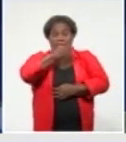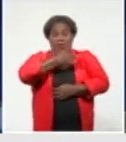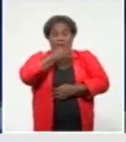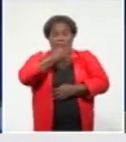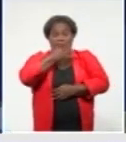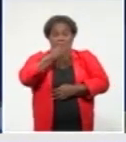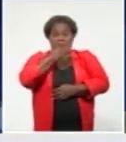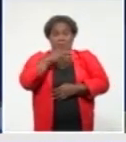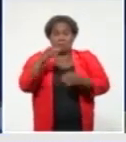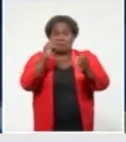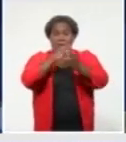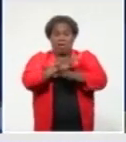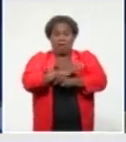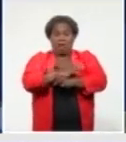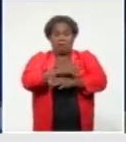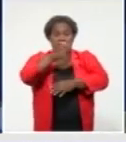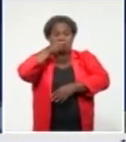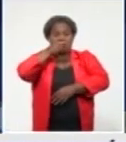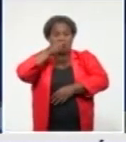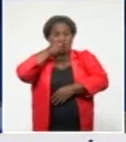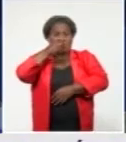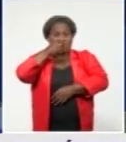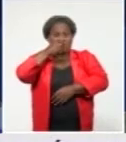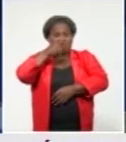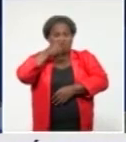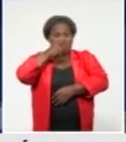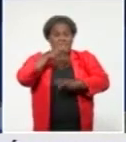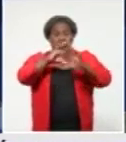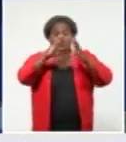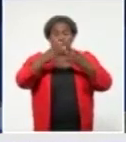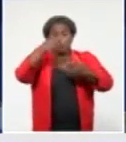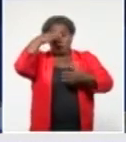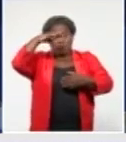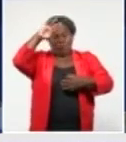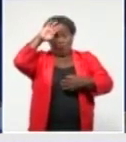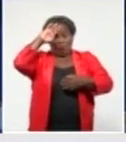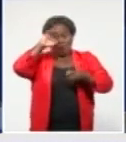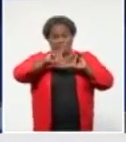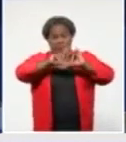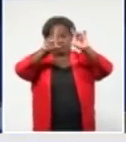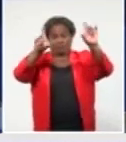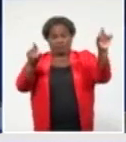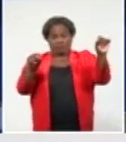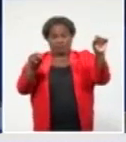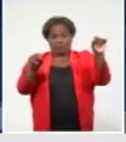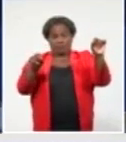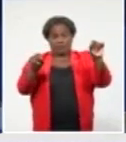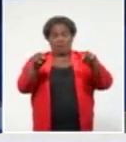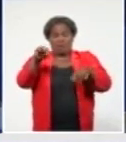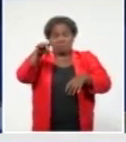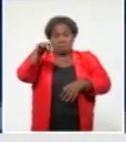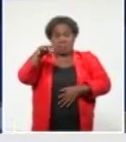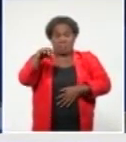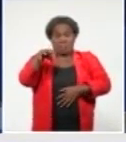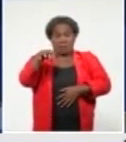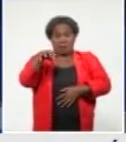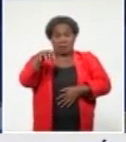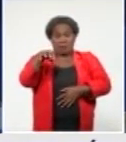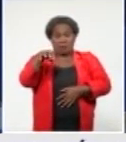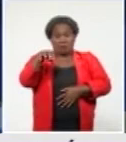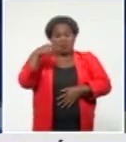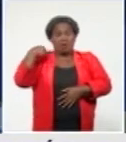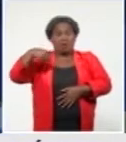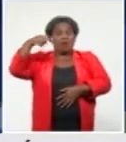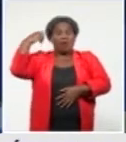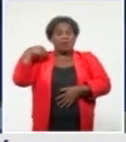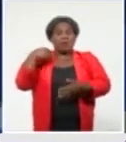an epidemiological complexity in the last weeks, processed 463. The highest figure of samples was analyzed in